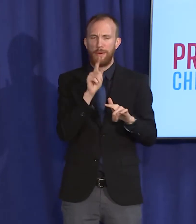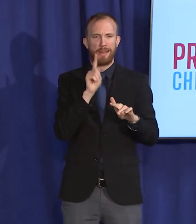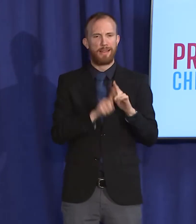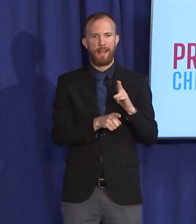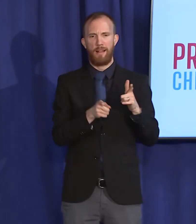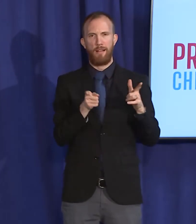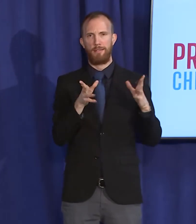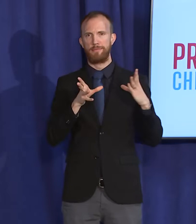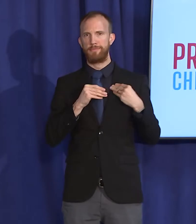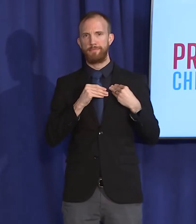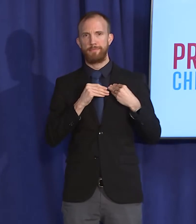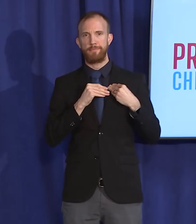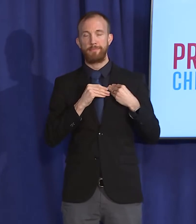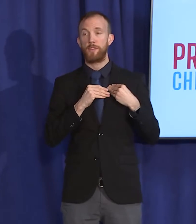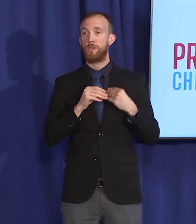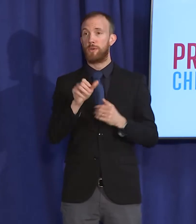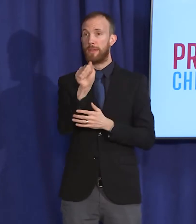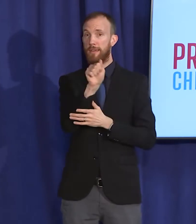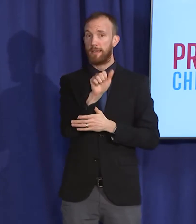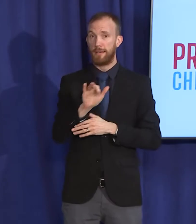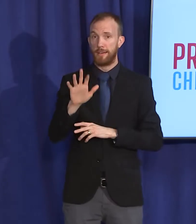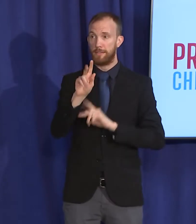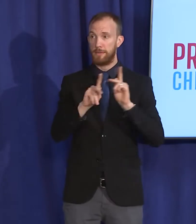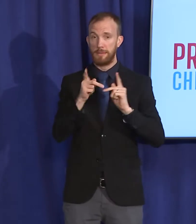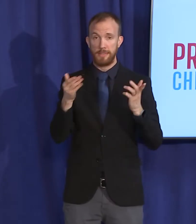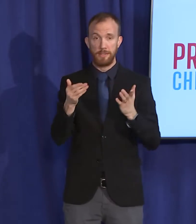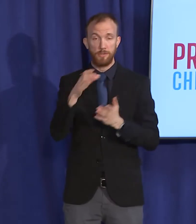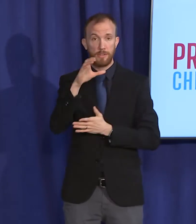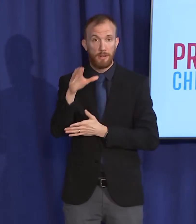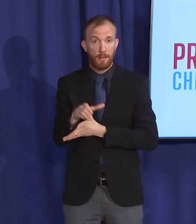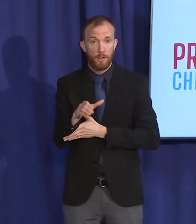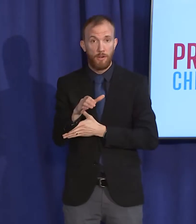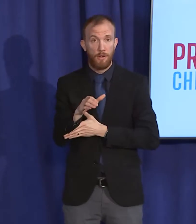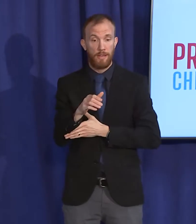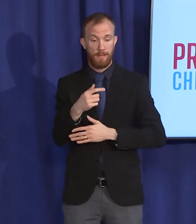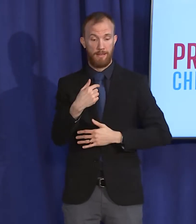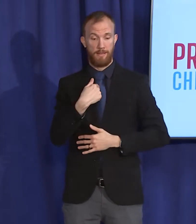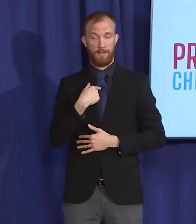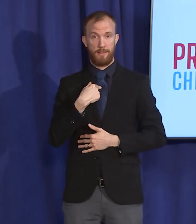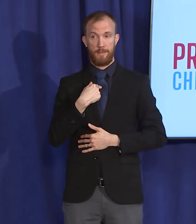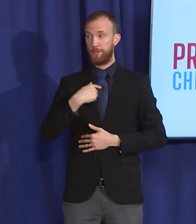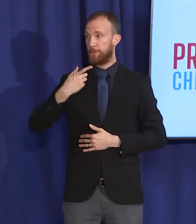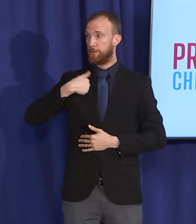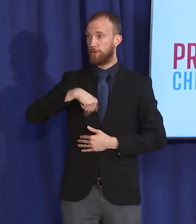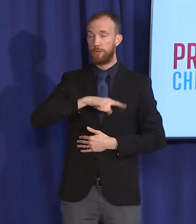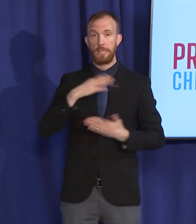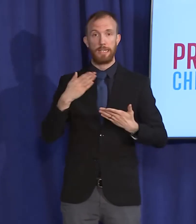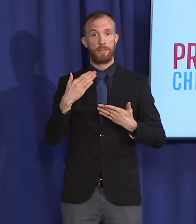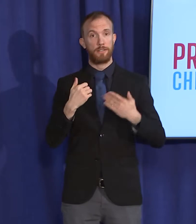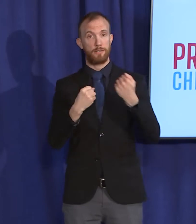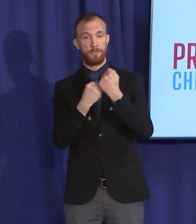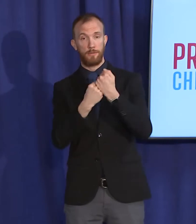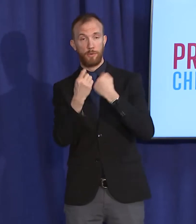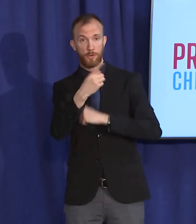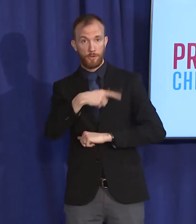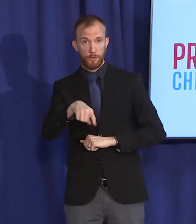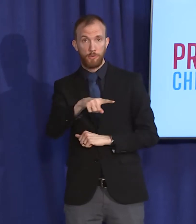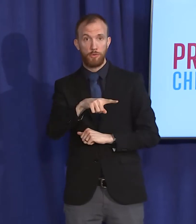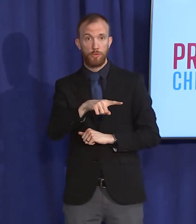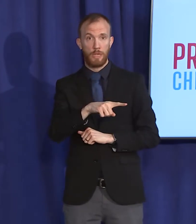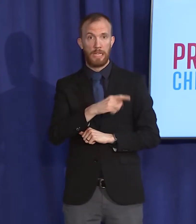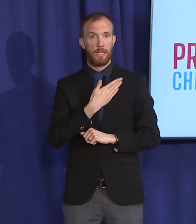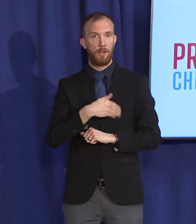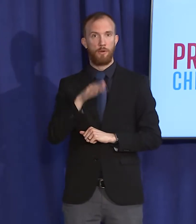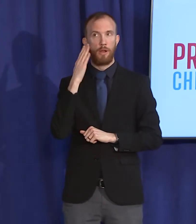communities here in Chicago, I want you to know that I and we stand with you. We will be